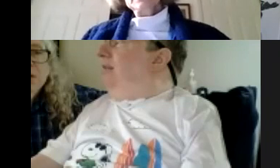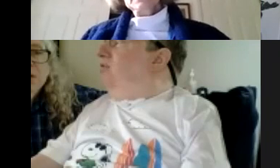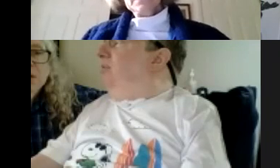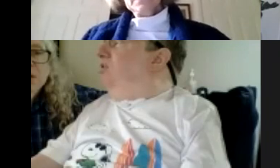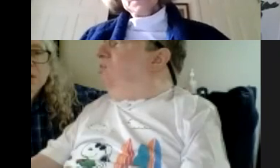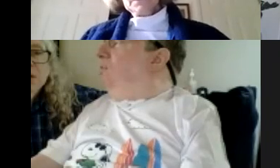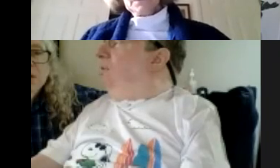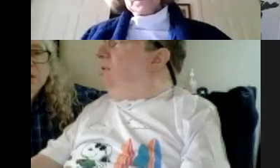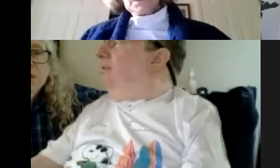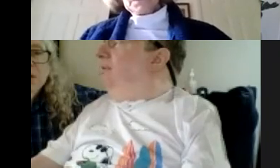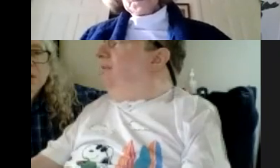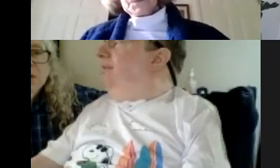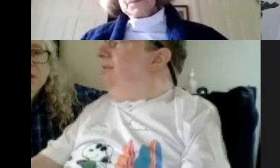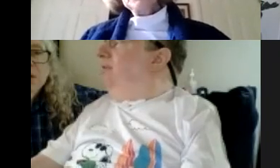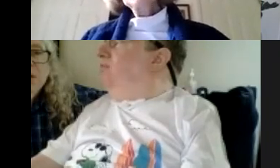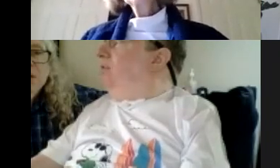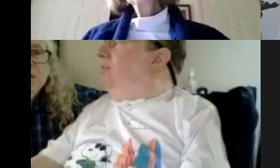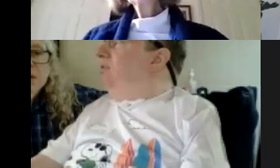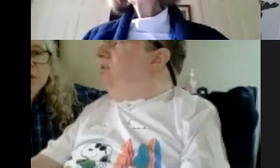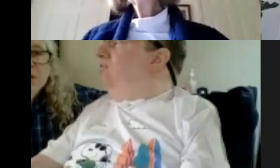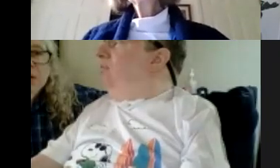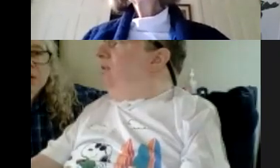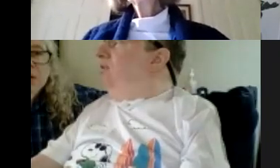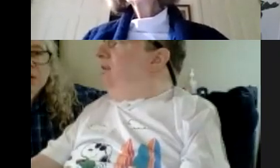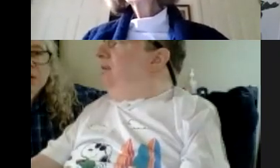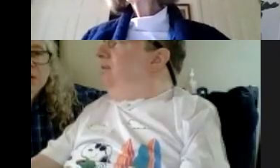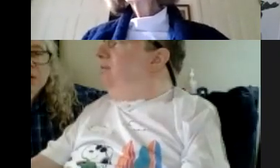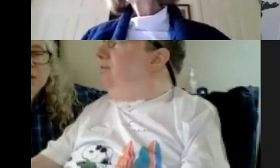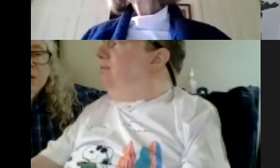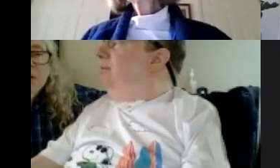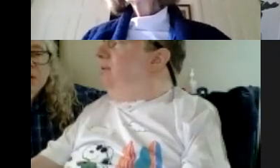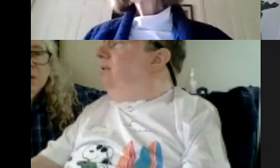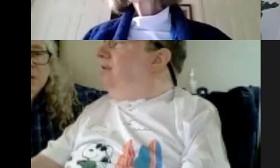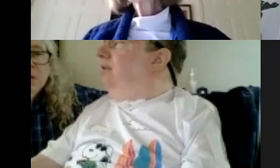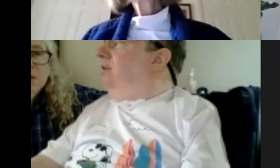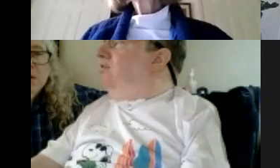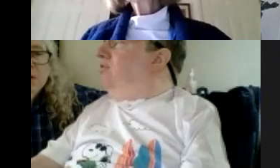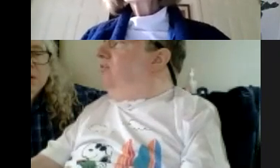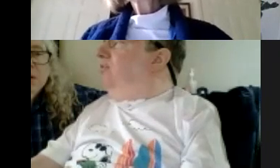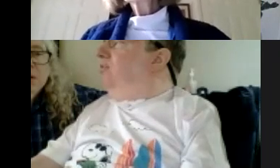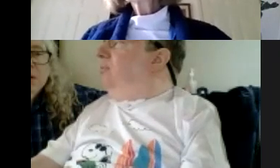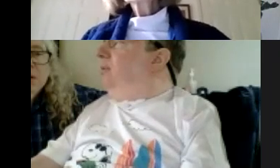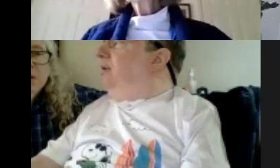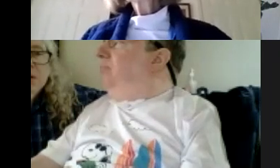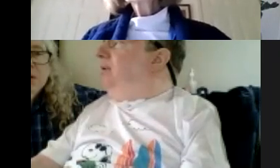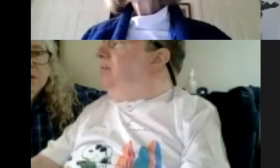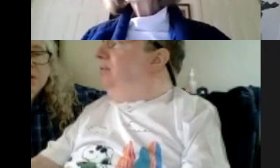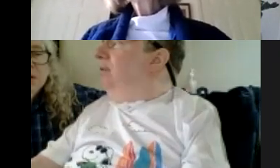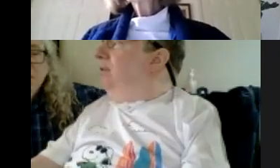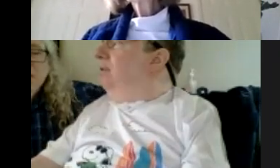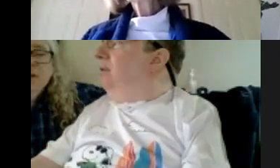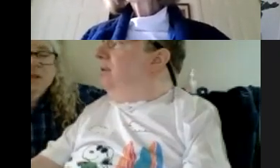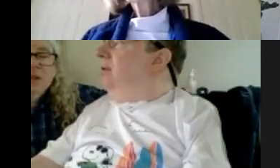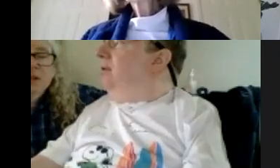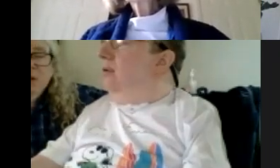I do not have that answer. I know that they were just talking in general, but I'm not familiar with how